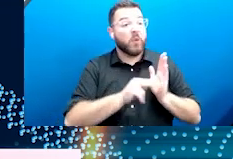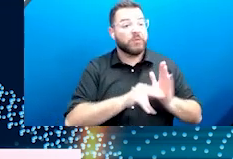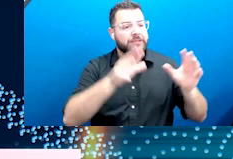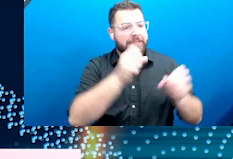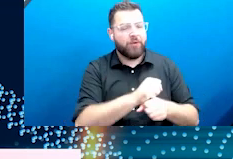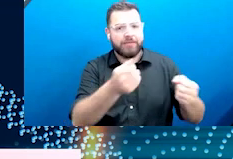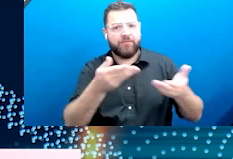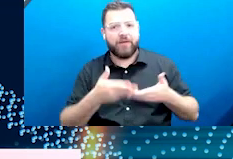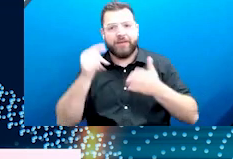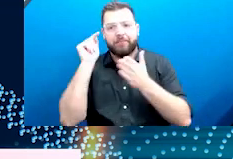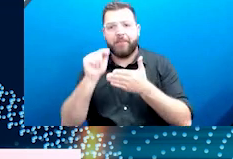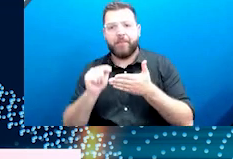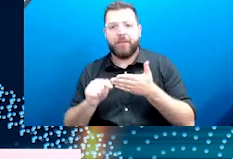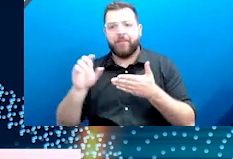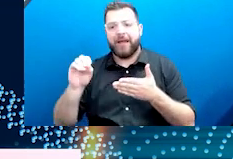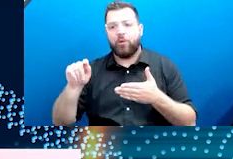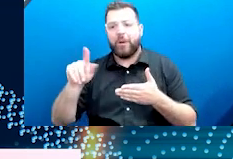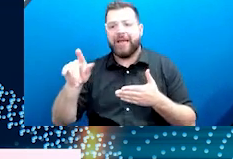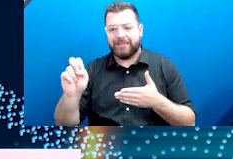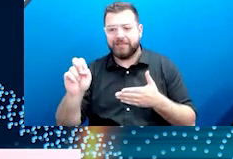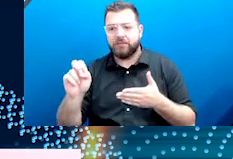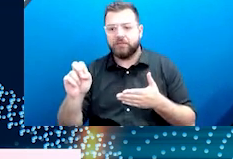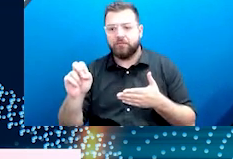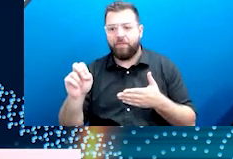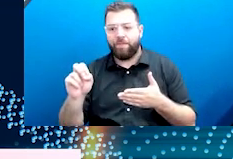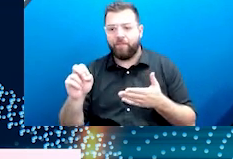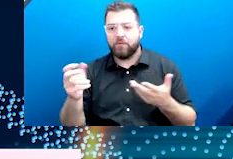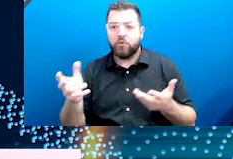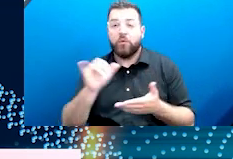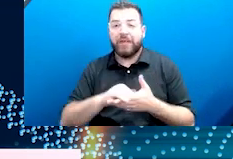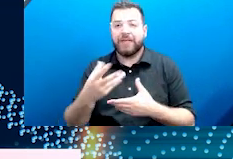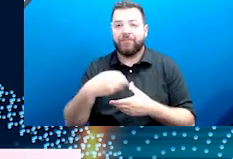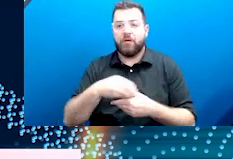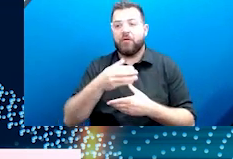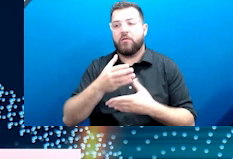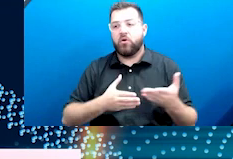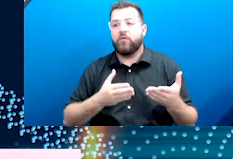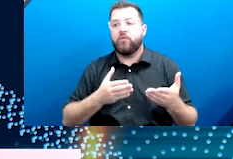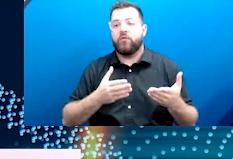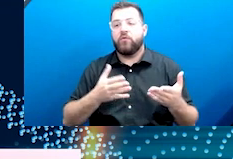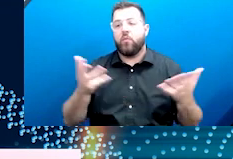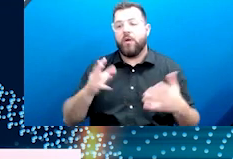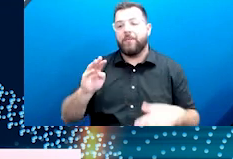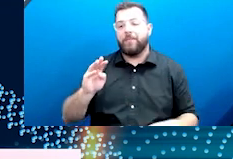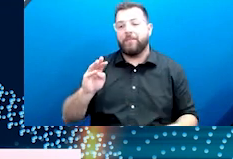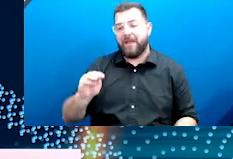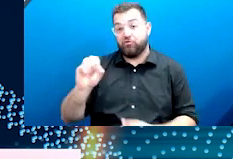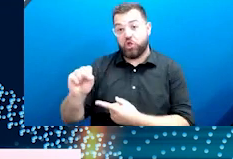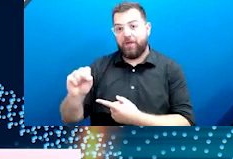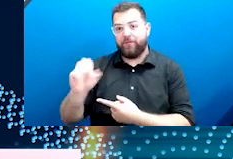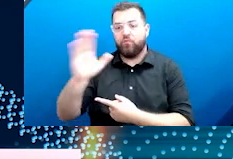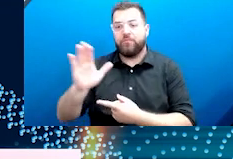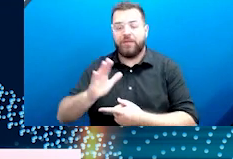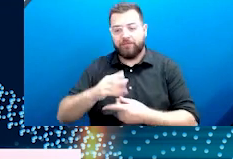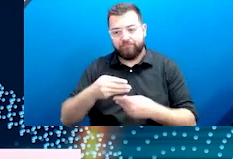or whatnot. So that is part of what Microsoft is going to be rolling out in their